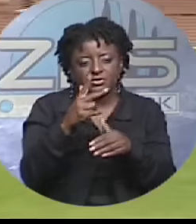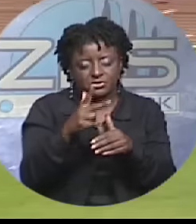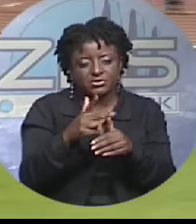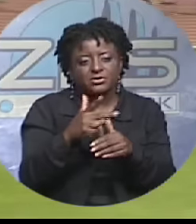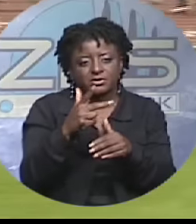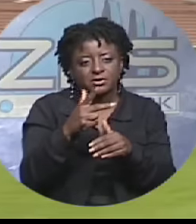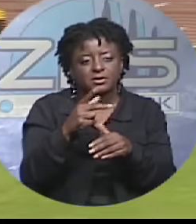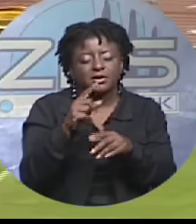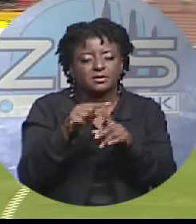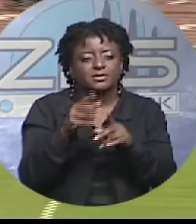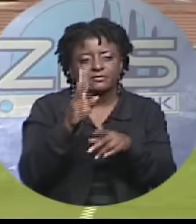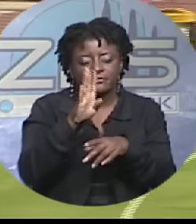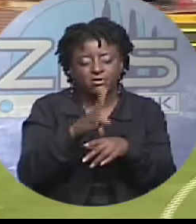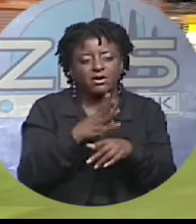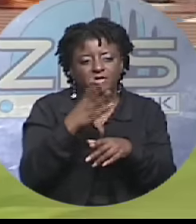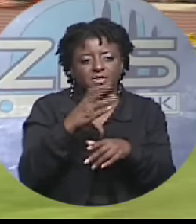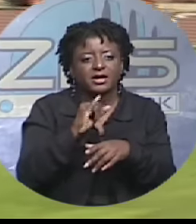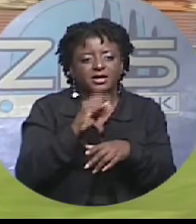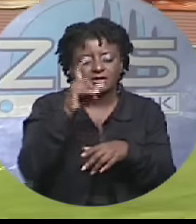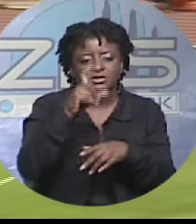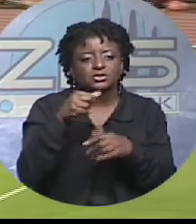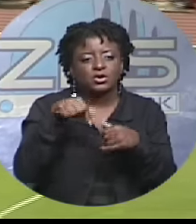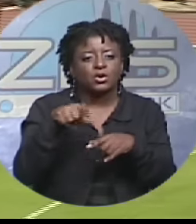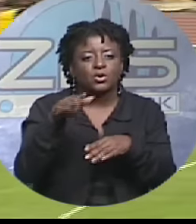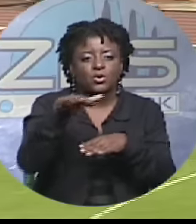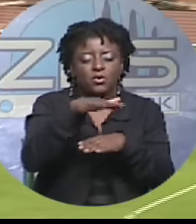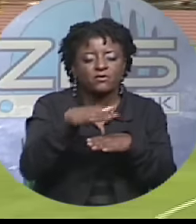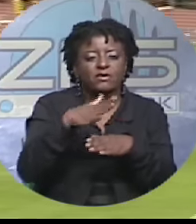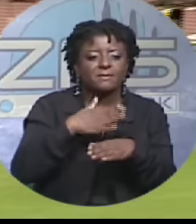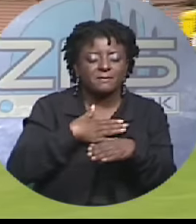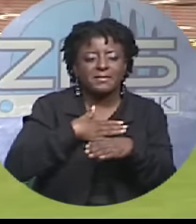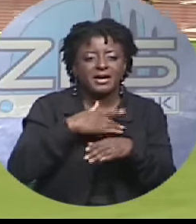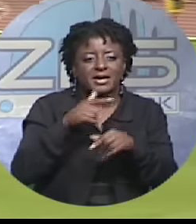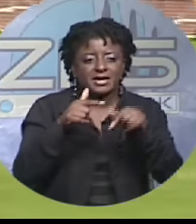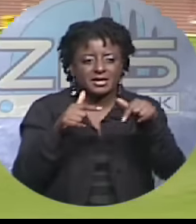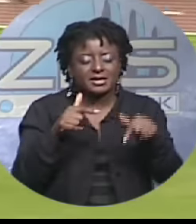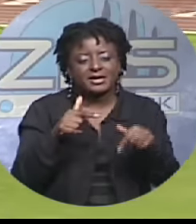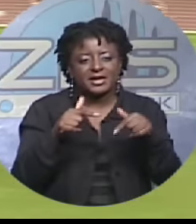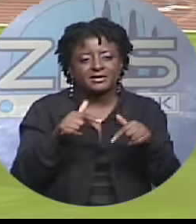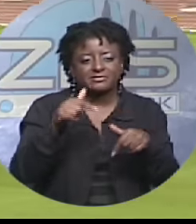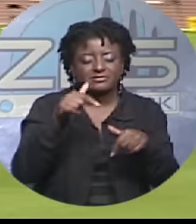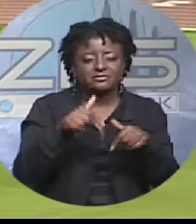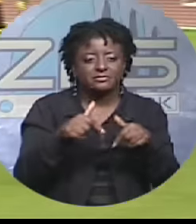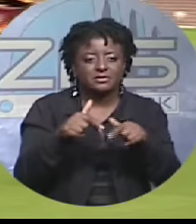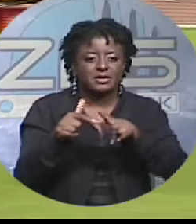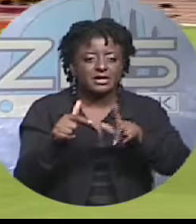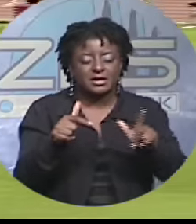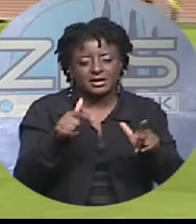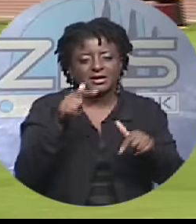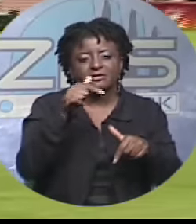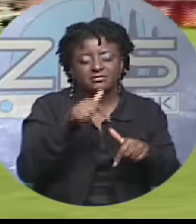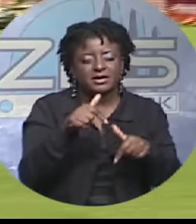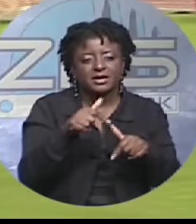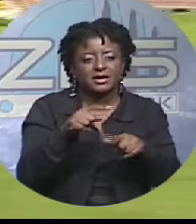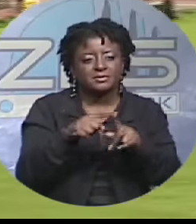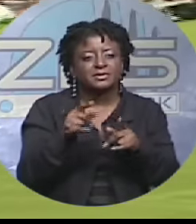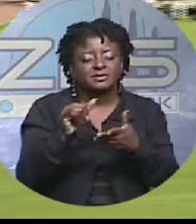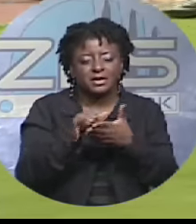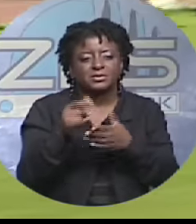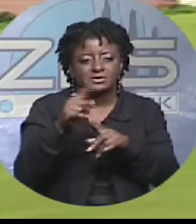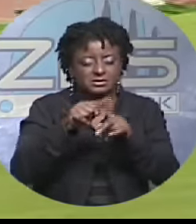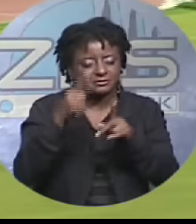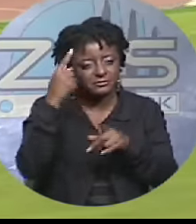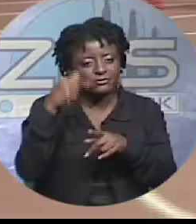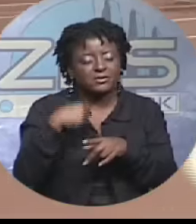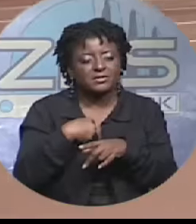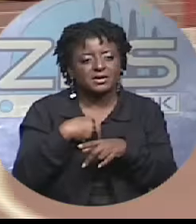having to go over my left leg, and, that was something different for me. But I knew that wasn't something that can spoil the race. There's still